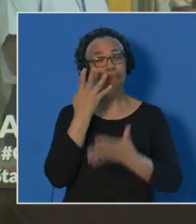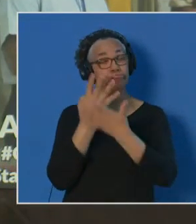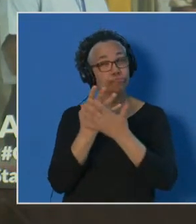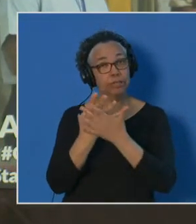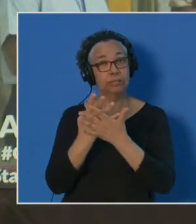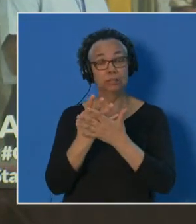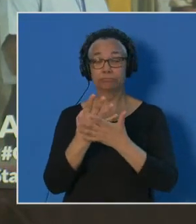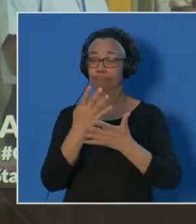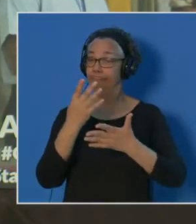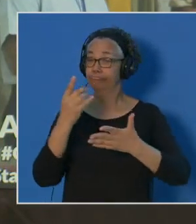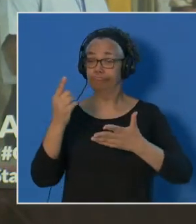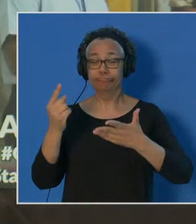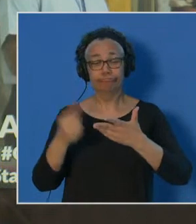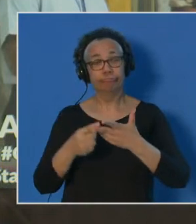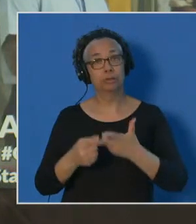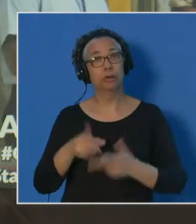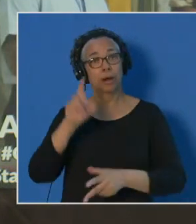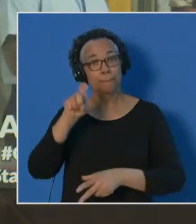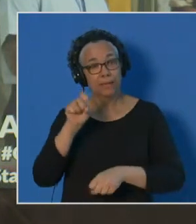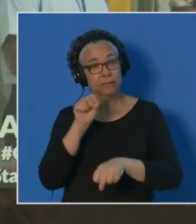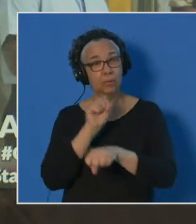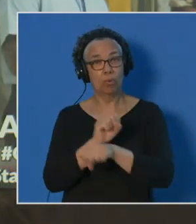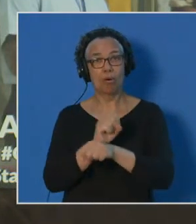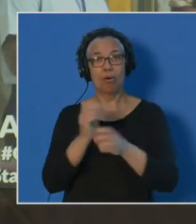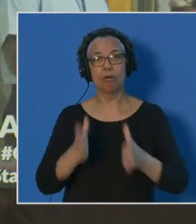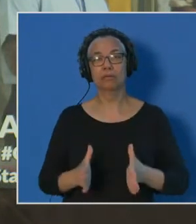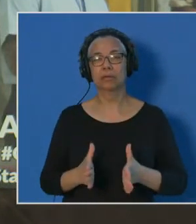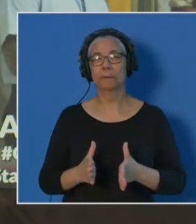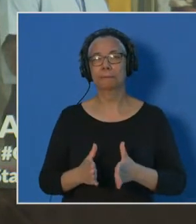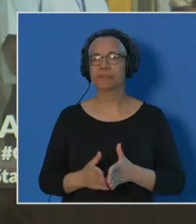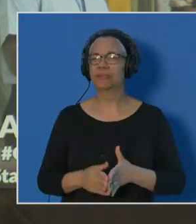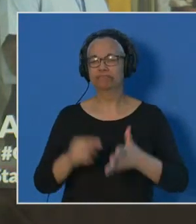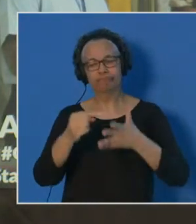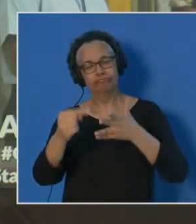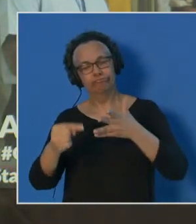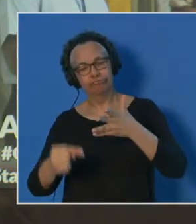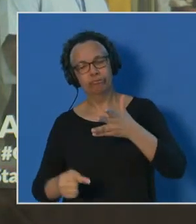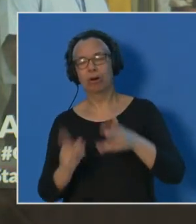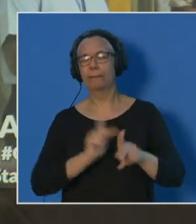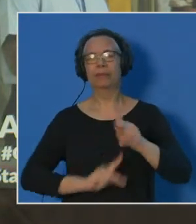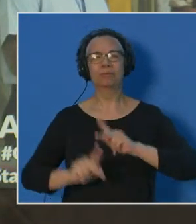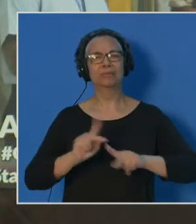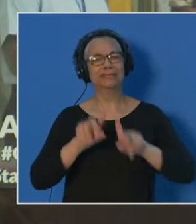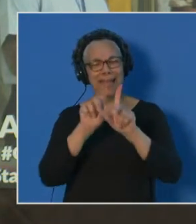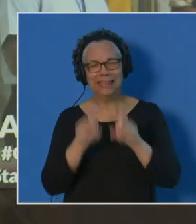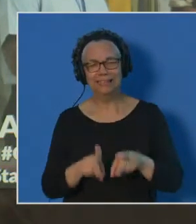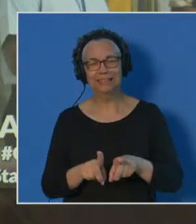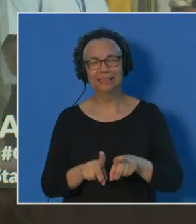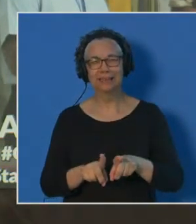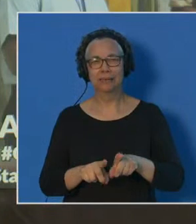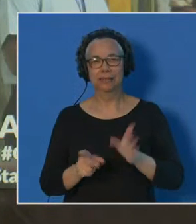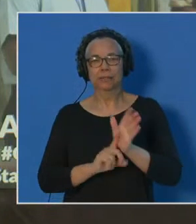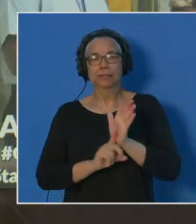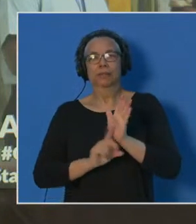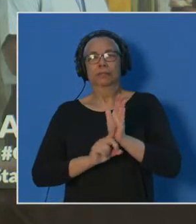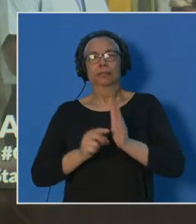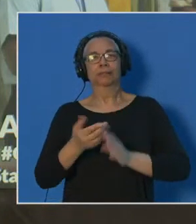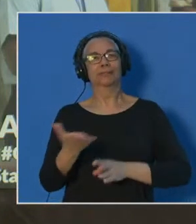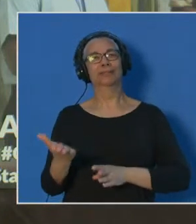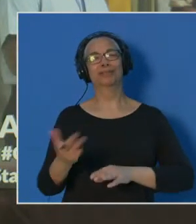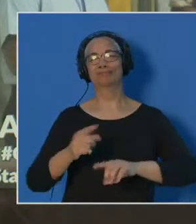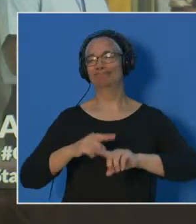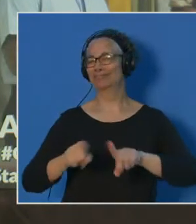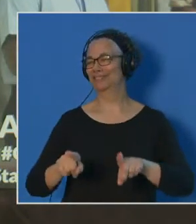systematic testing of essential workers, systematic testing of those particular persons, et cetera. So I think that the alarm is there, but I think we